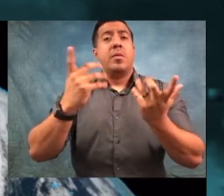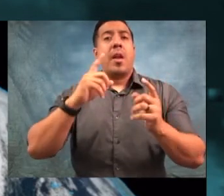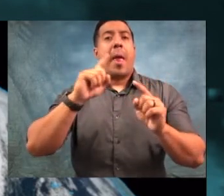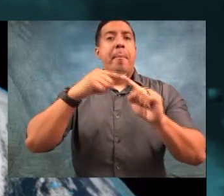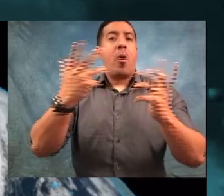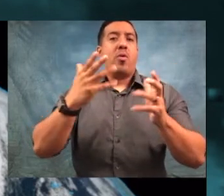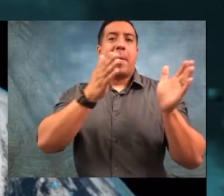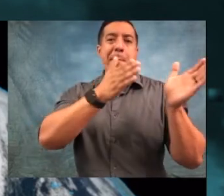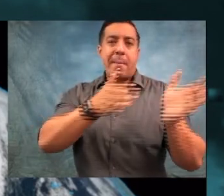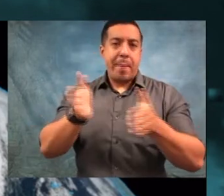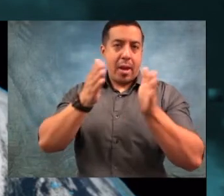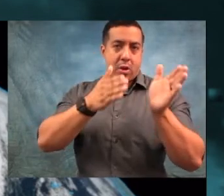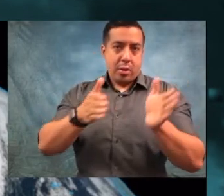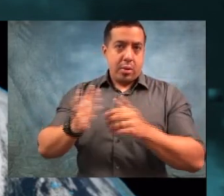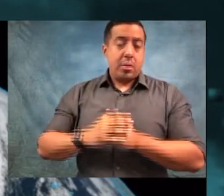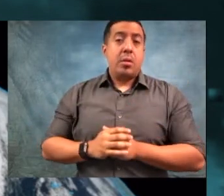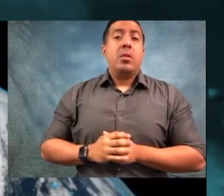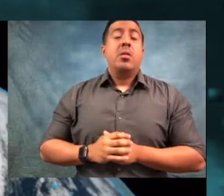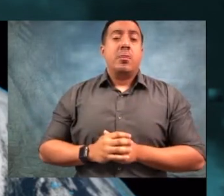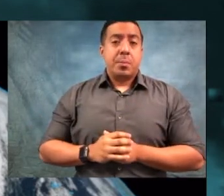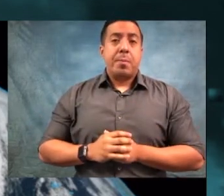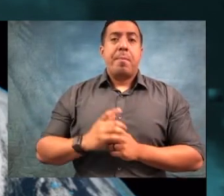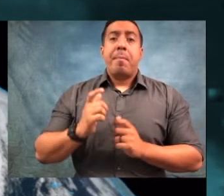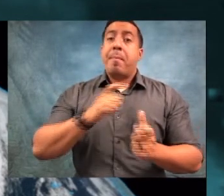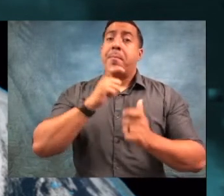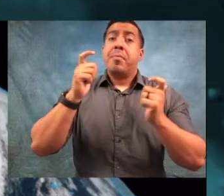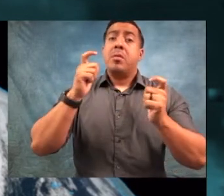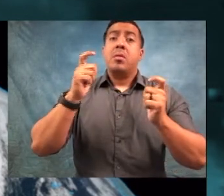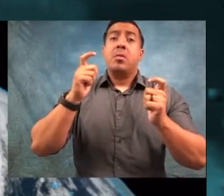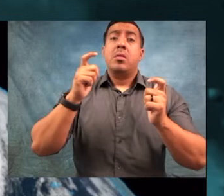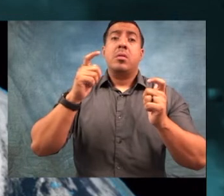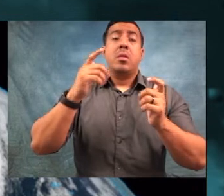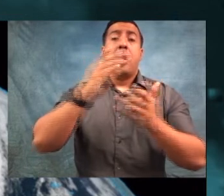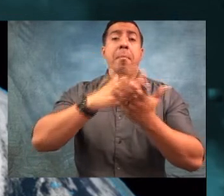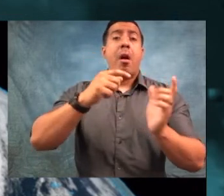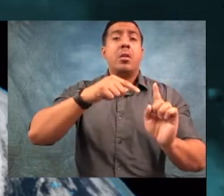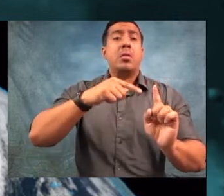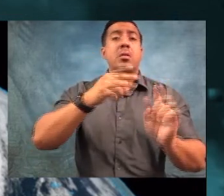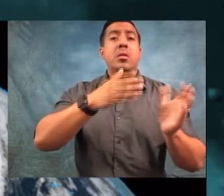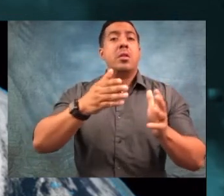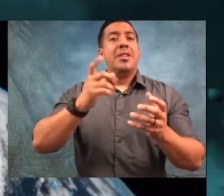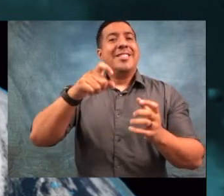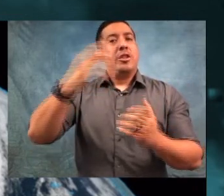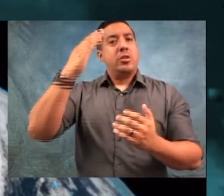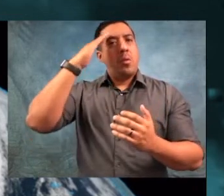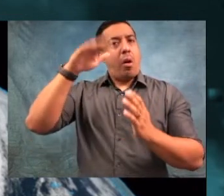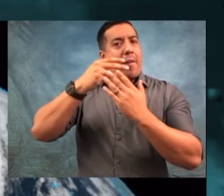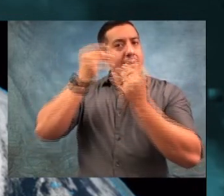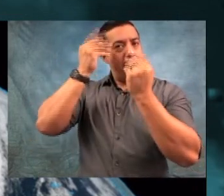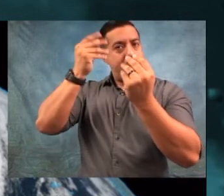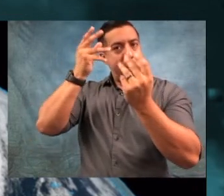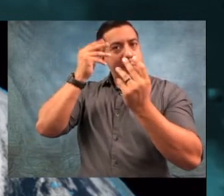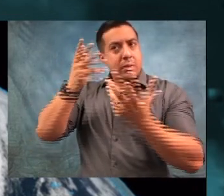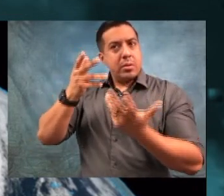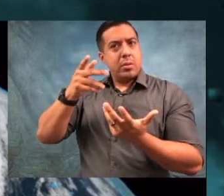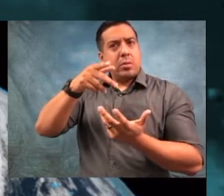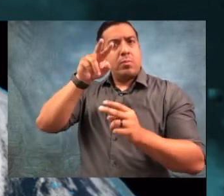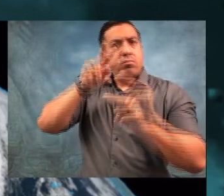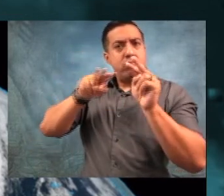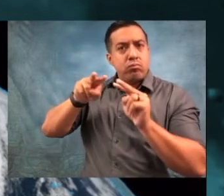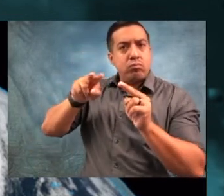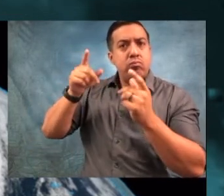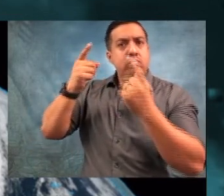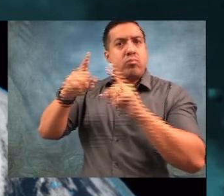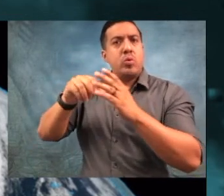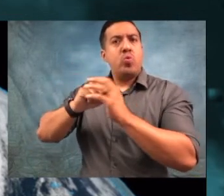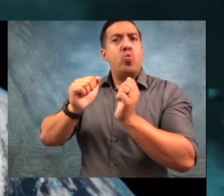Last thing to cover, that's a little bit about preparedness. A big part of this too is staying informed during the